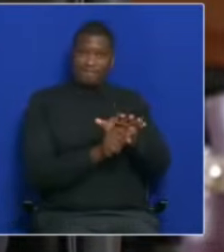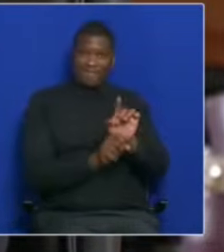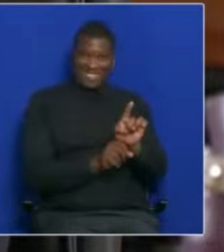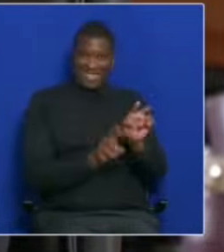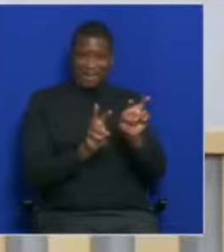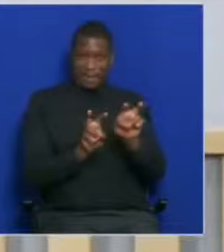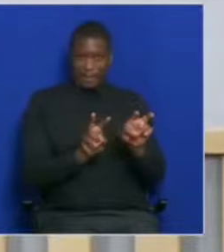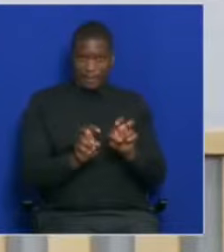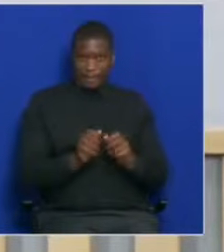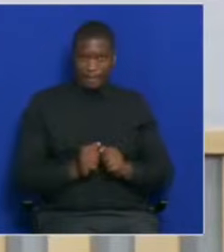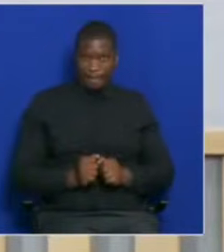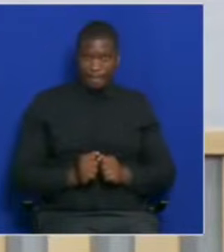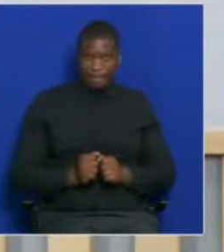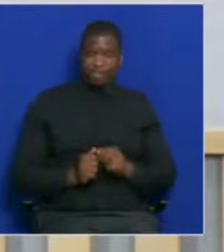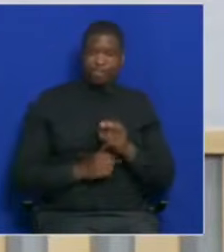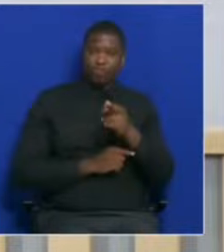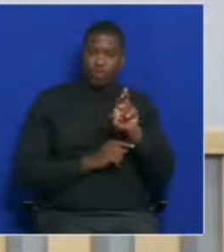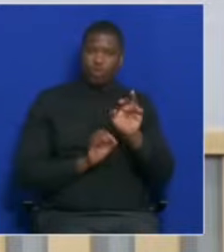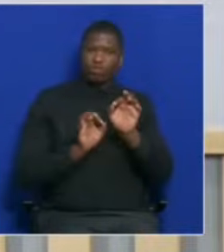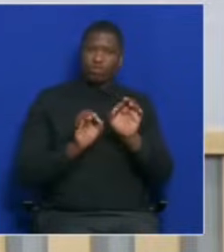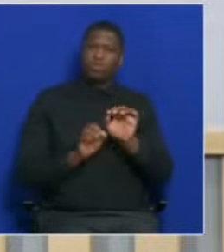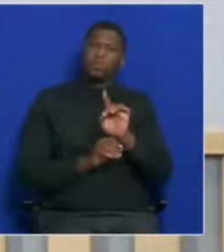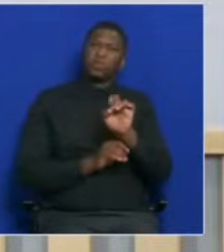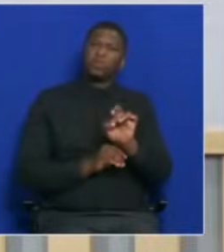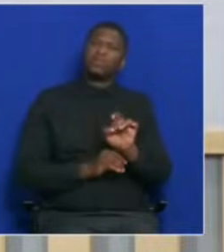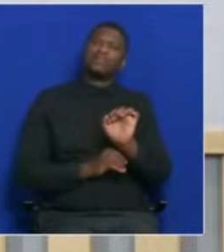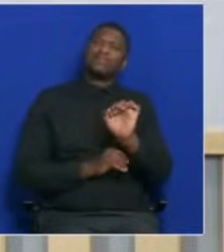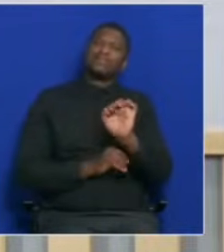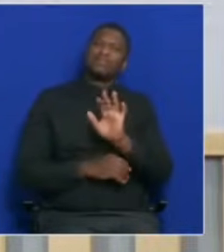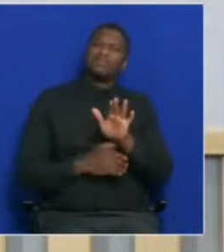That is correct. For what reason was this being done?